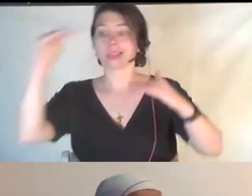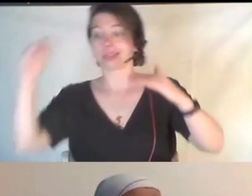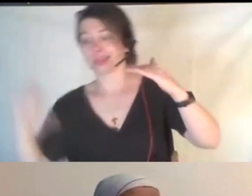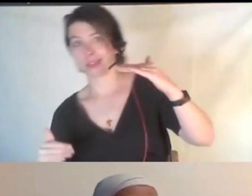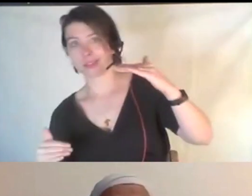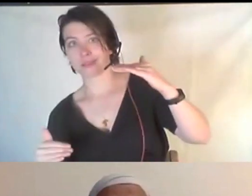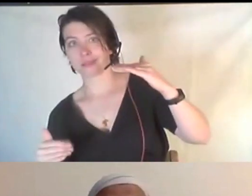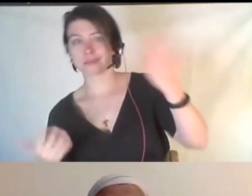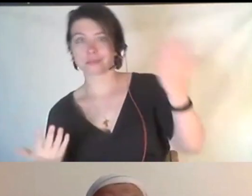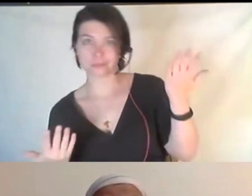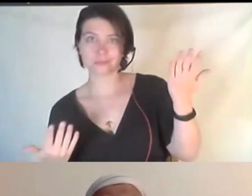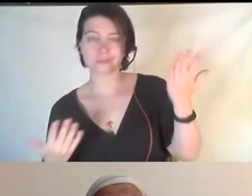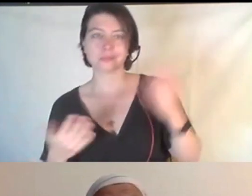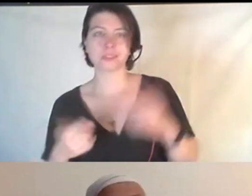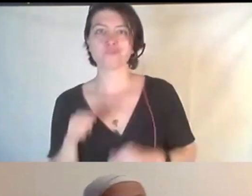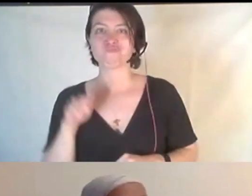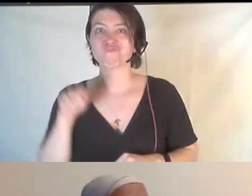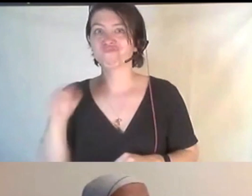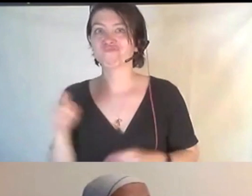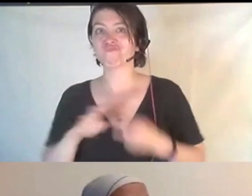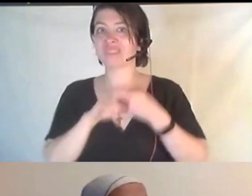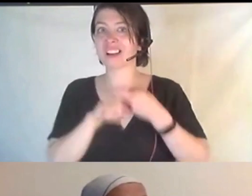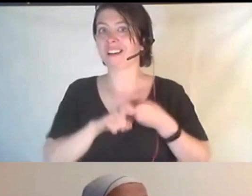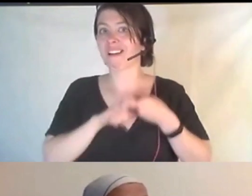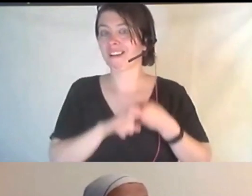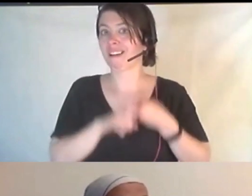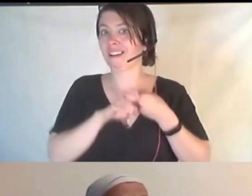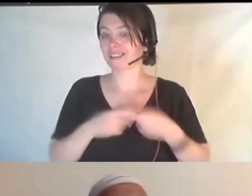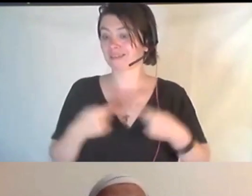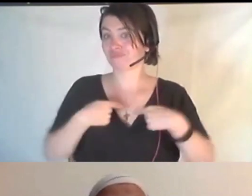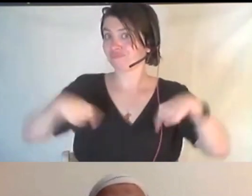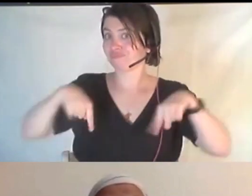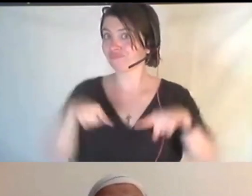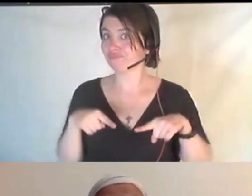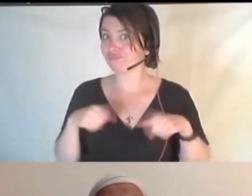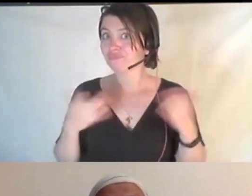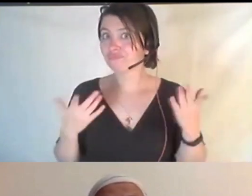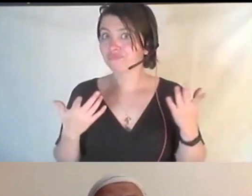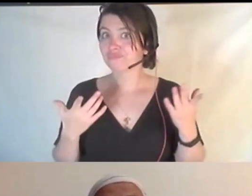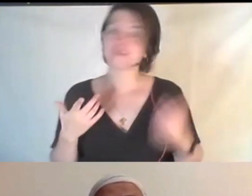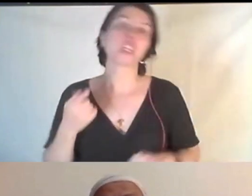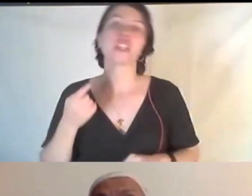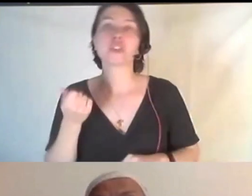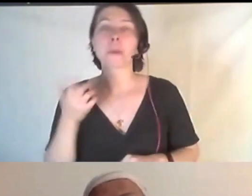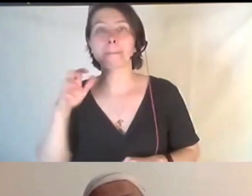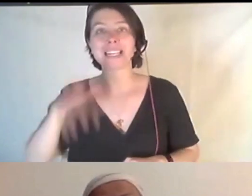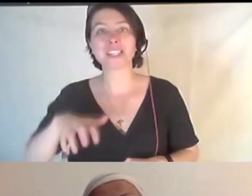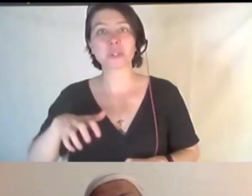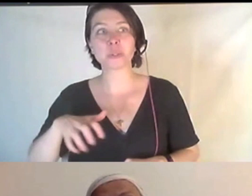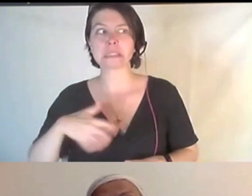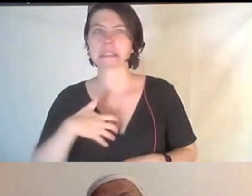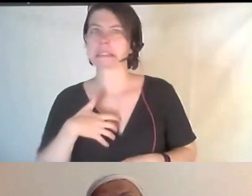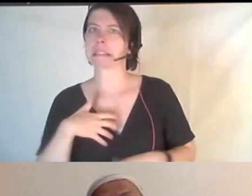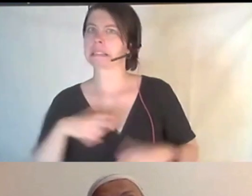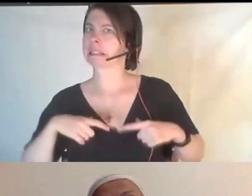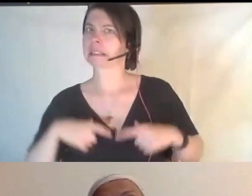She relies on us entirely. And I think that, you know, I think some of the institutions and galleries feel very uncomfortable with that. They don't